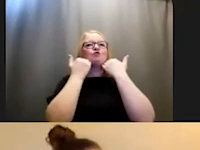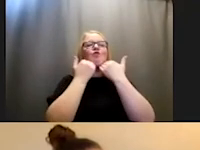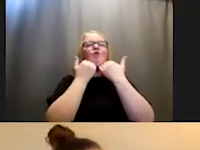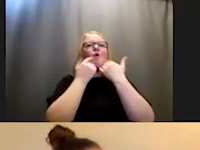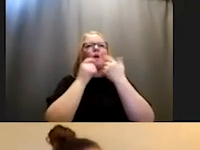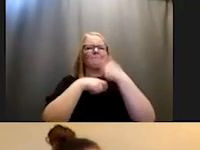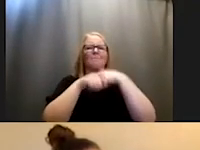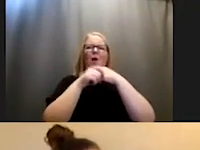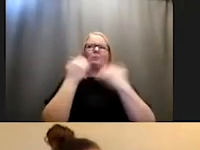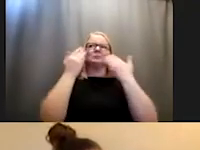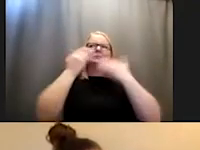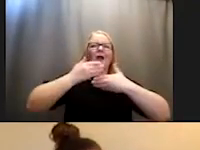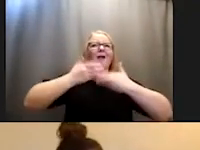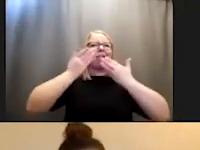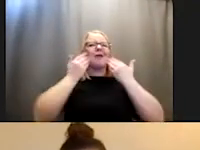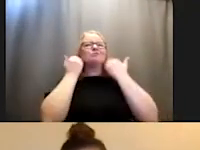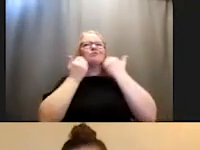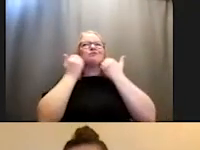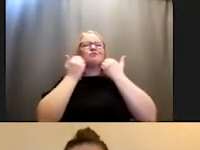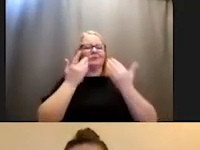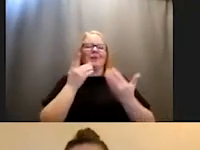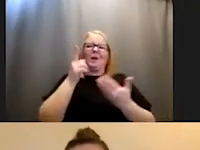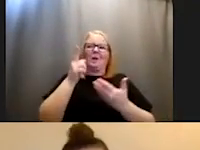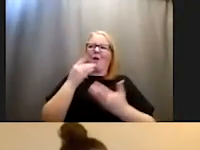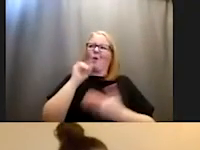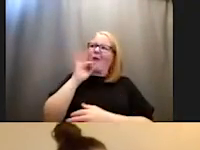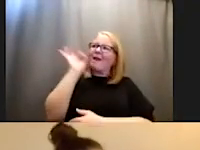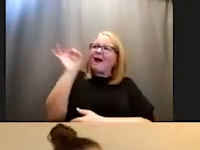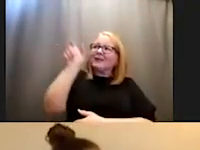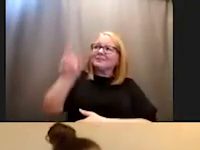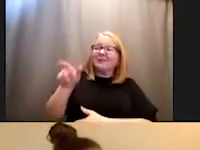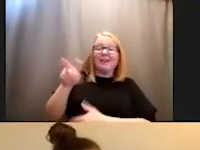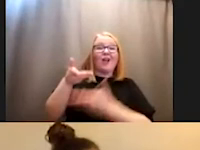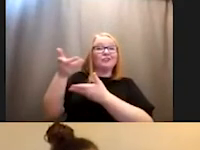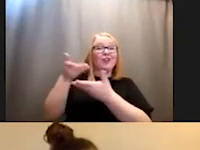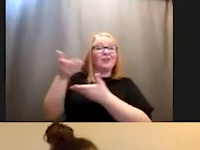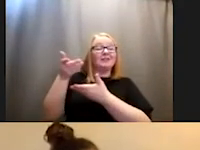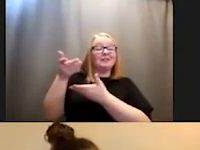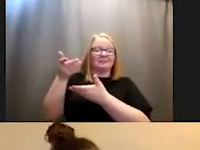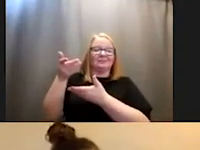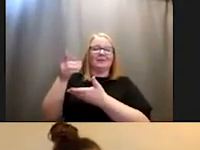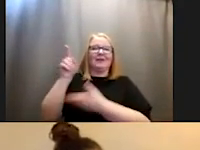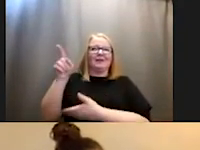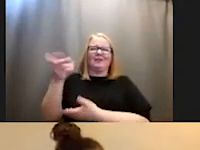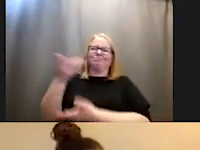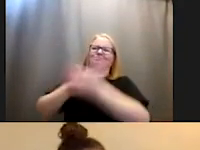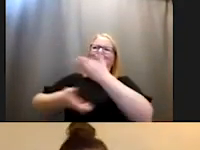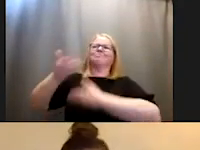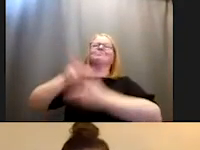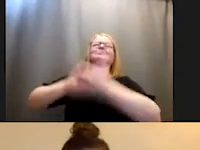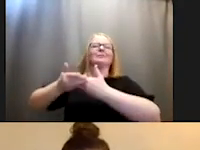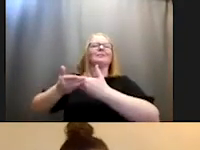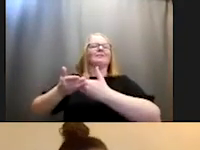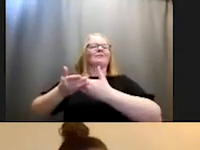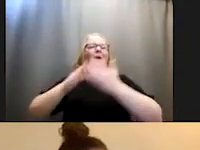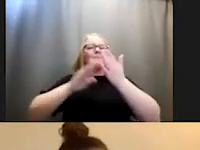this. But according to Joy Devon and Burton, the Quant Cosmetics consultant, it wasn't until Mary began